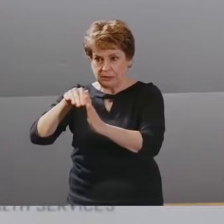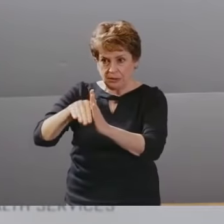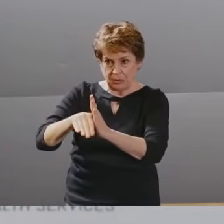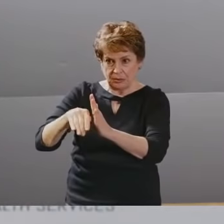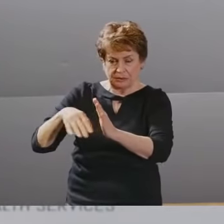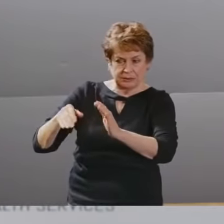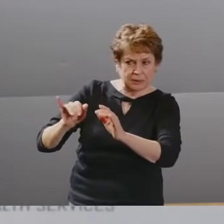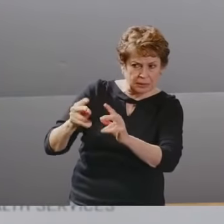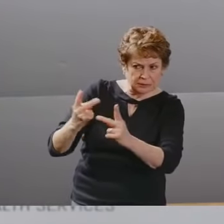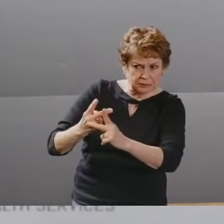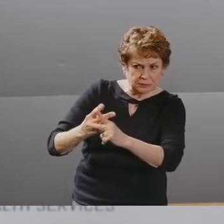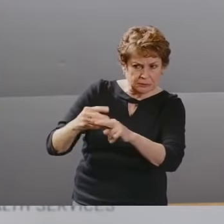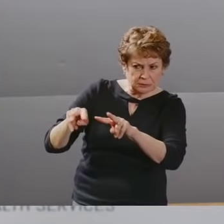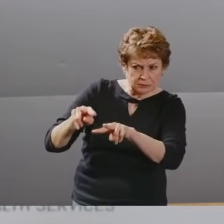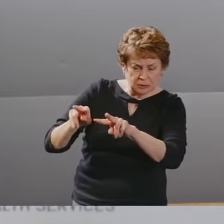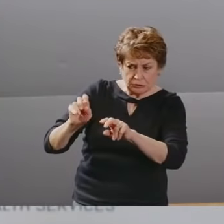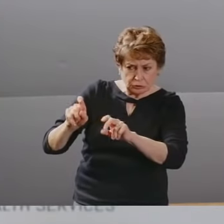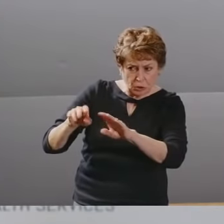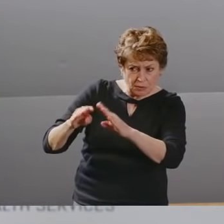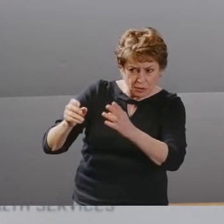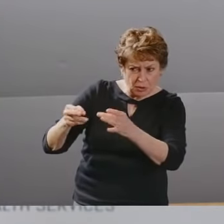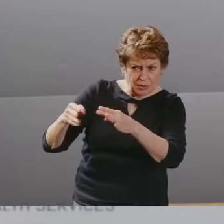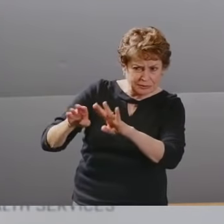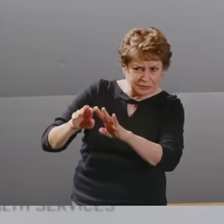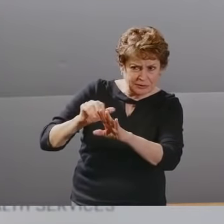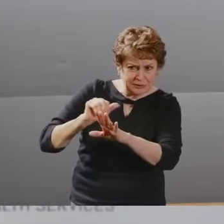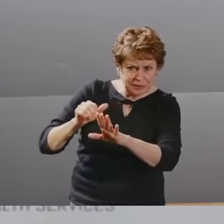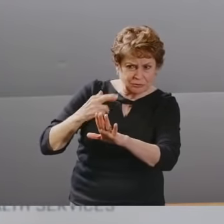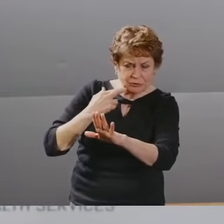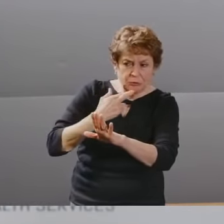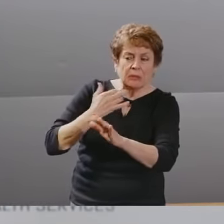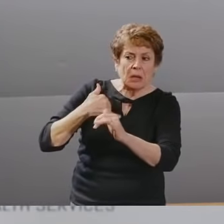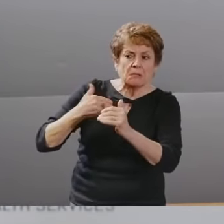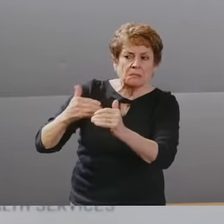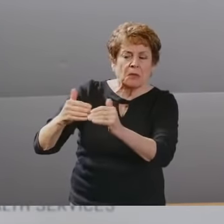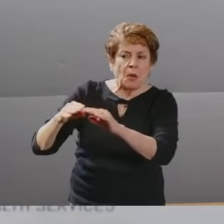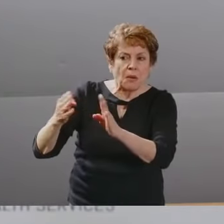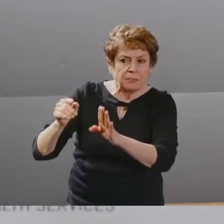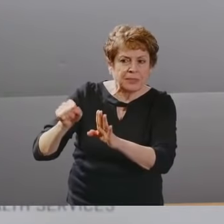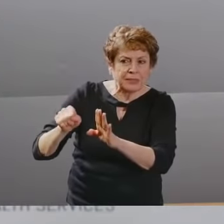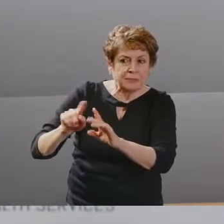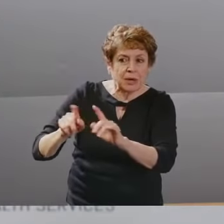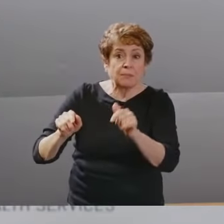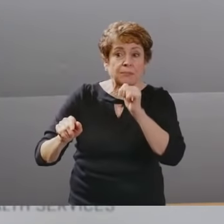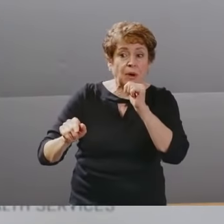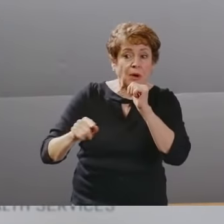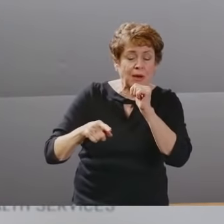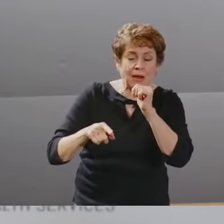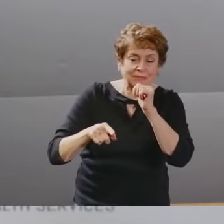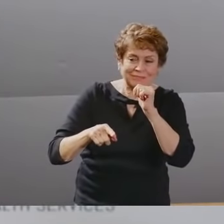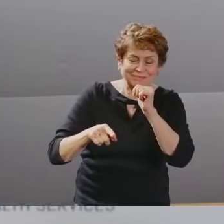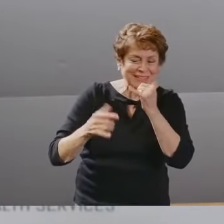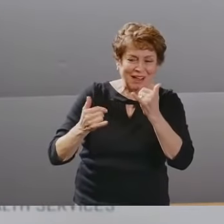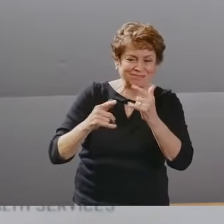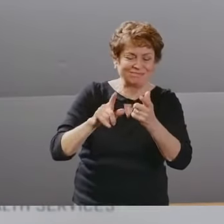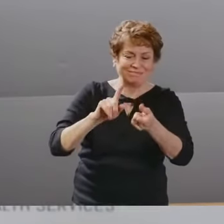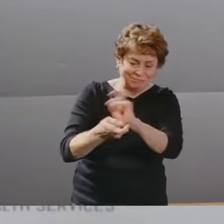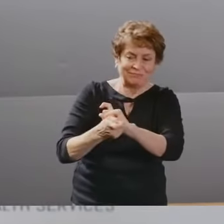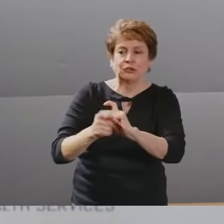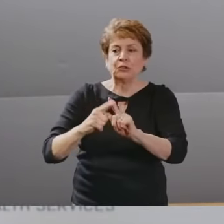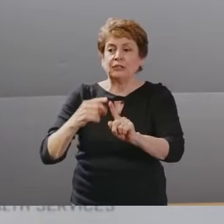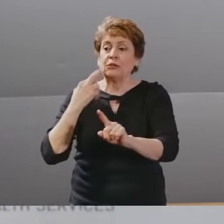safely inside a restaurant. Like I said, bars have been transformed into restaurants. Otherwise, they're not